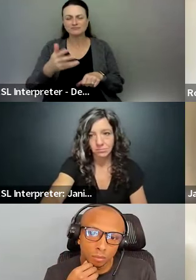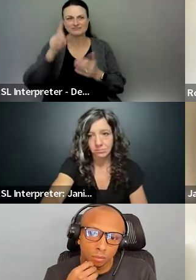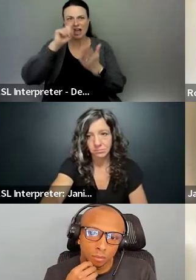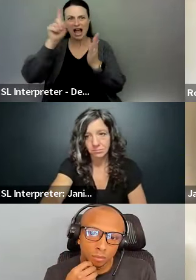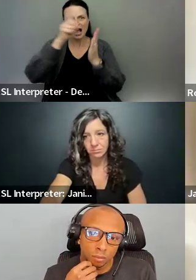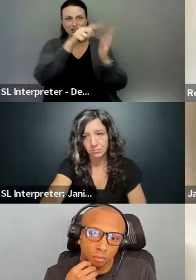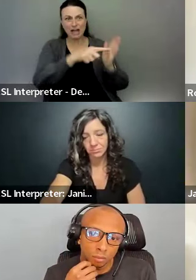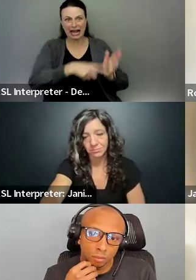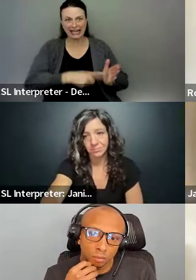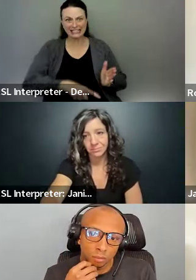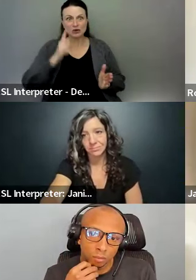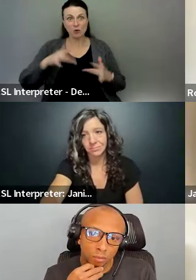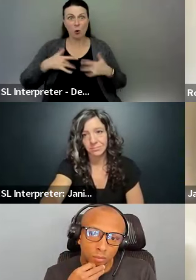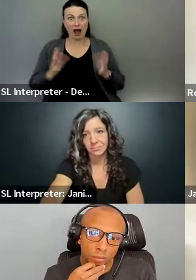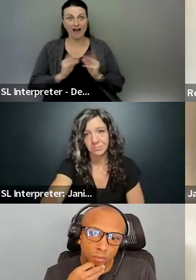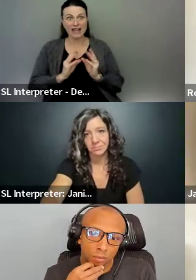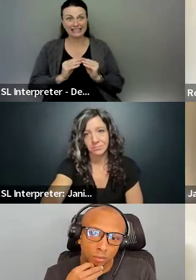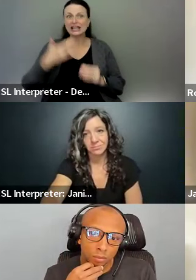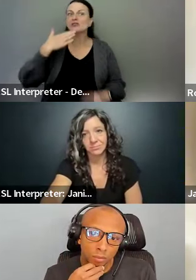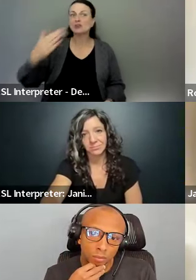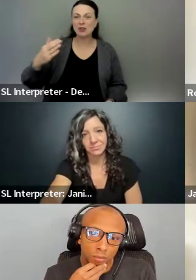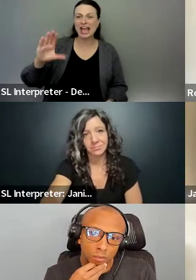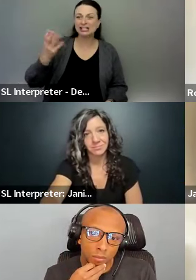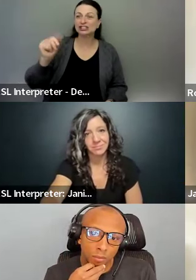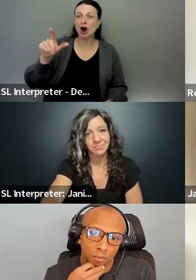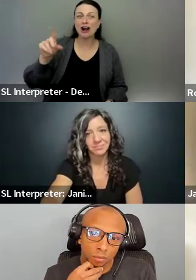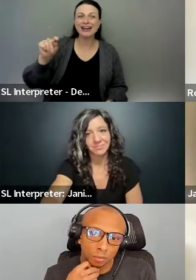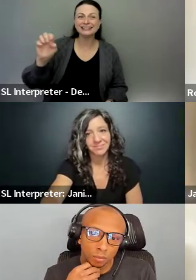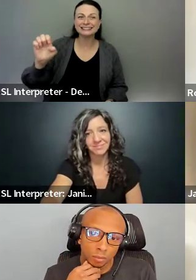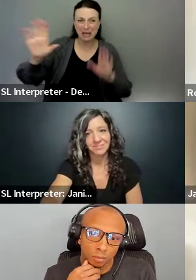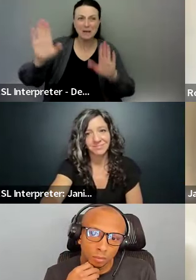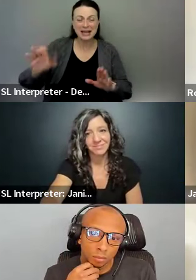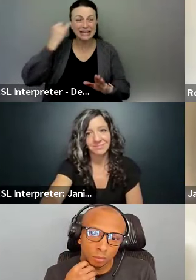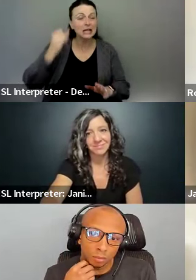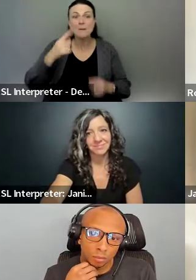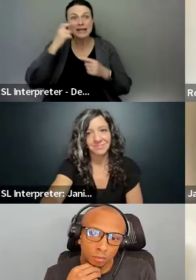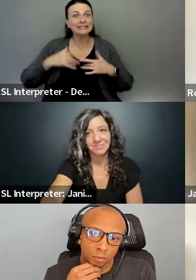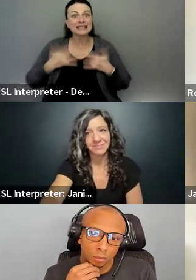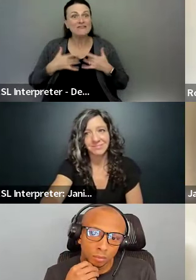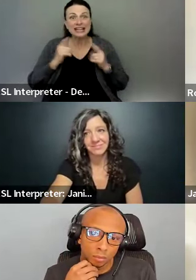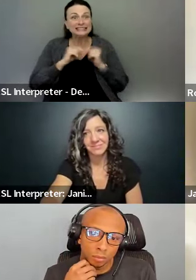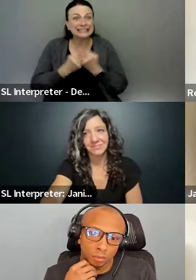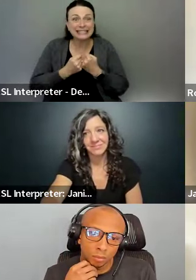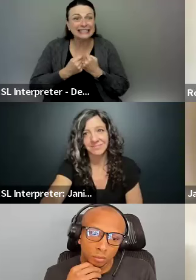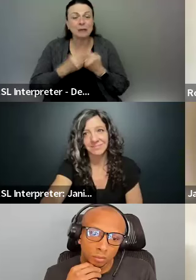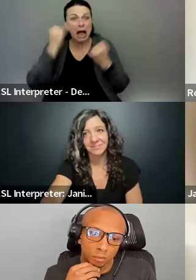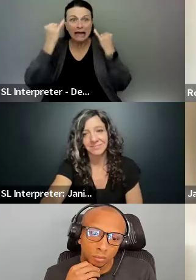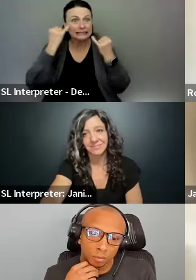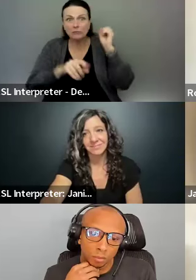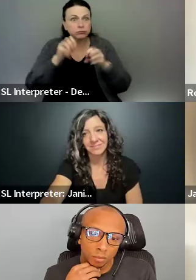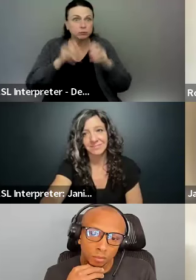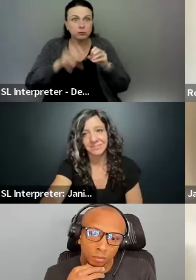checklist for events. So thanks, Charlotte, for the amazing idea, because events teams an idea and putting it together. She's working on